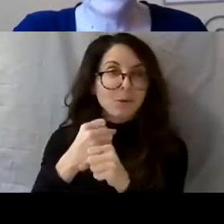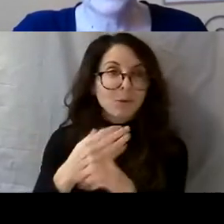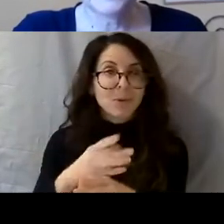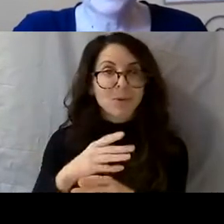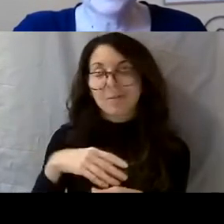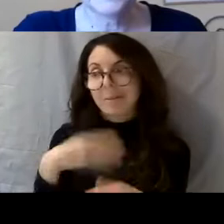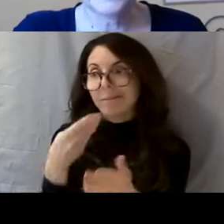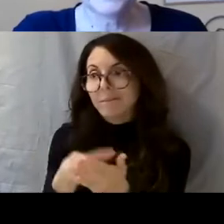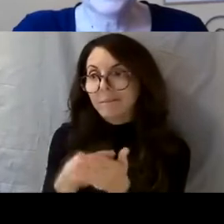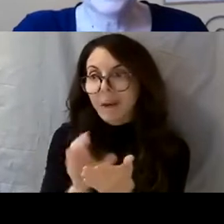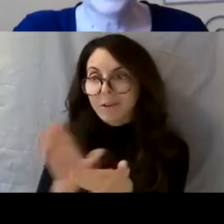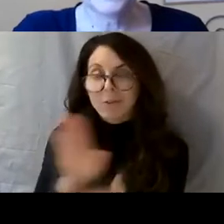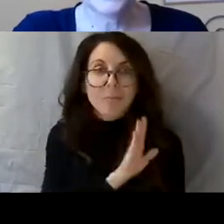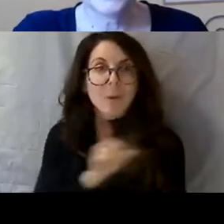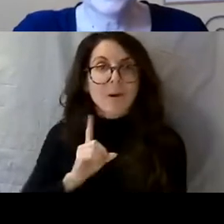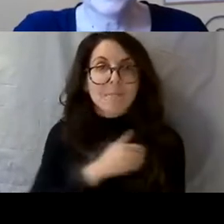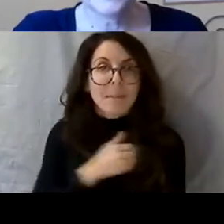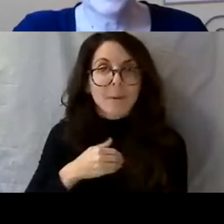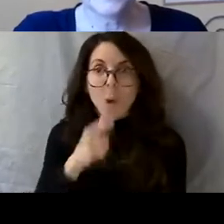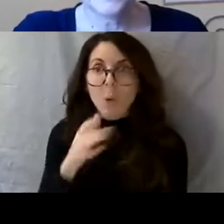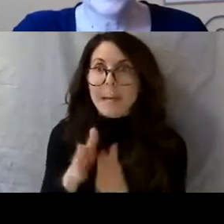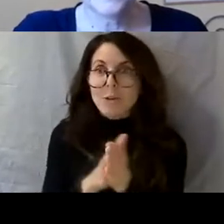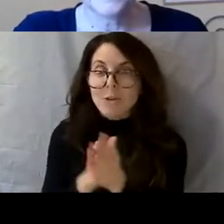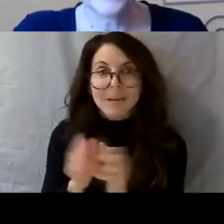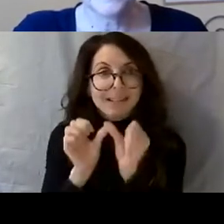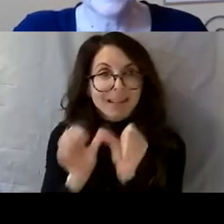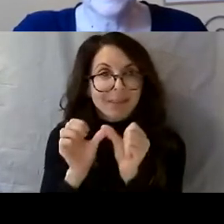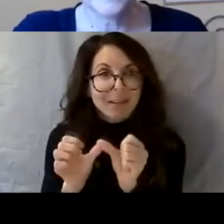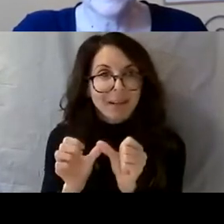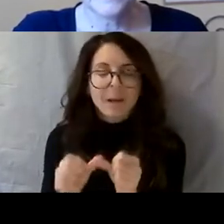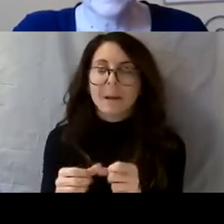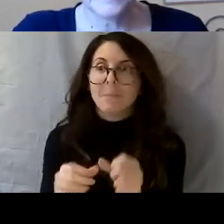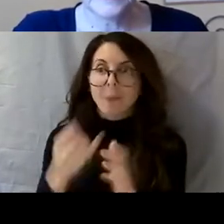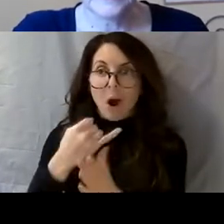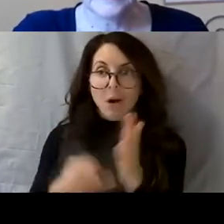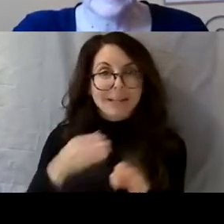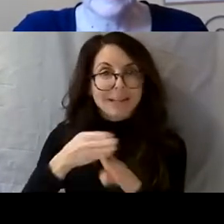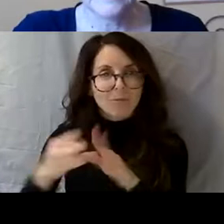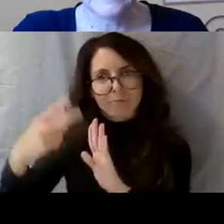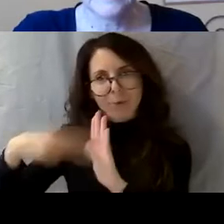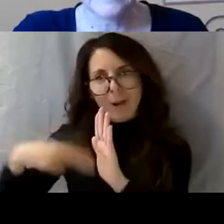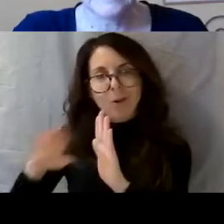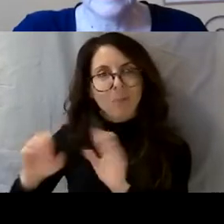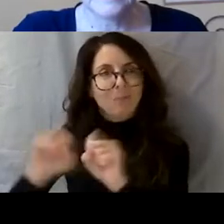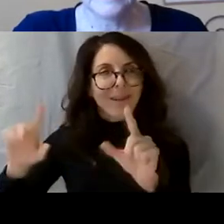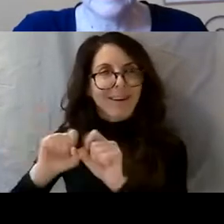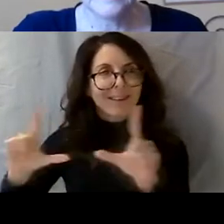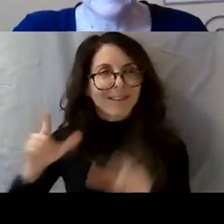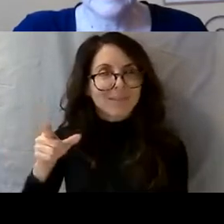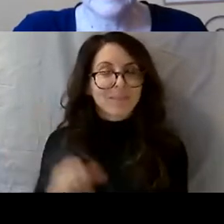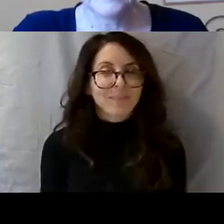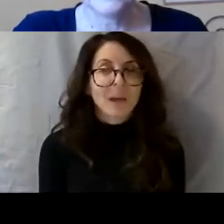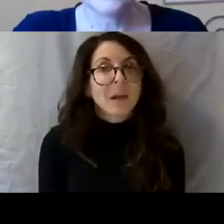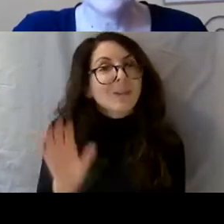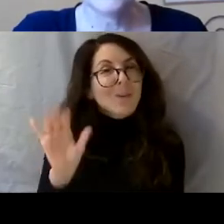board members, and those interested in the sustainability of the arts sector. And this knowledge the